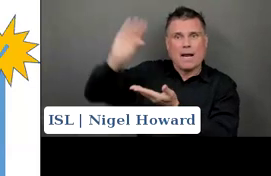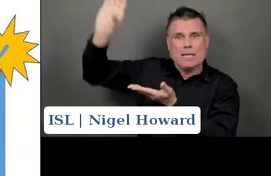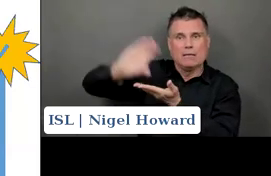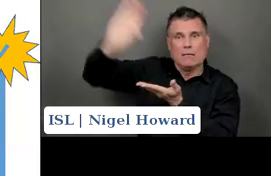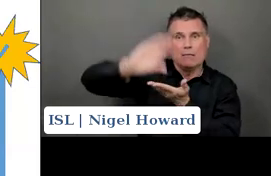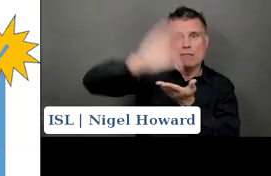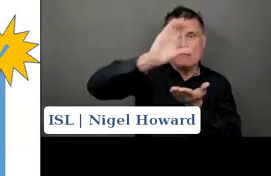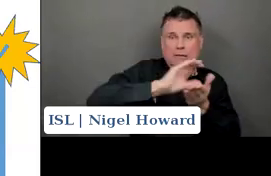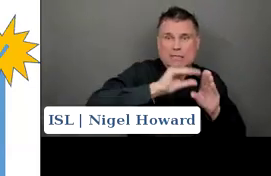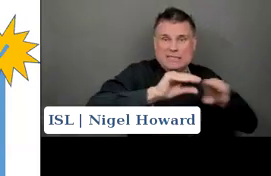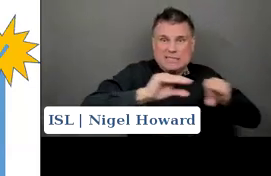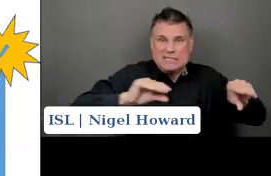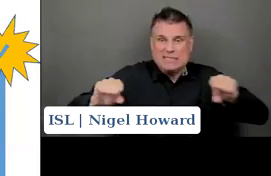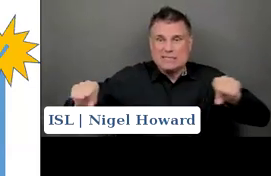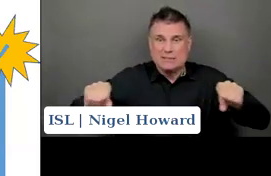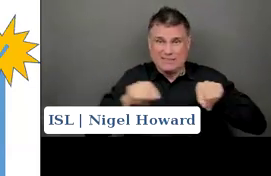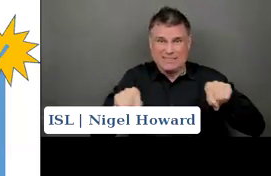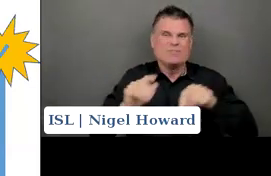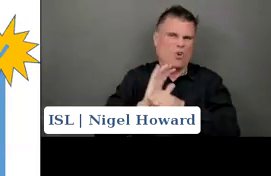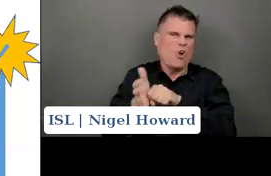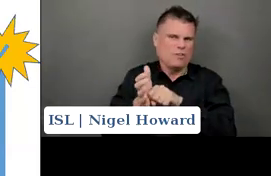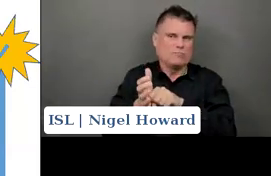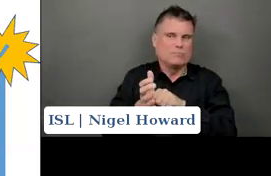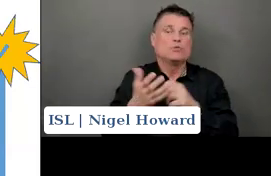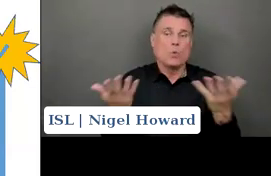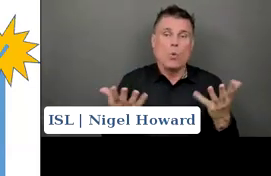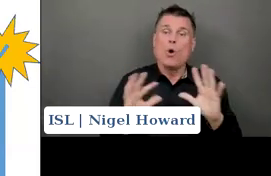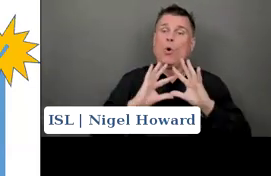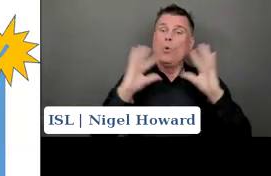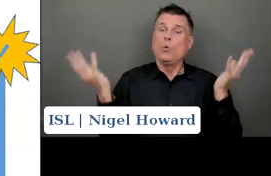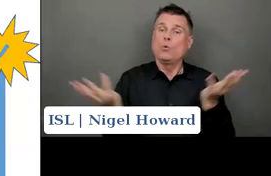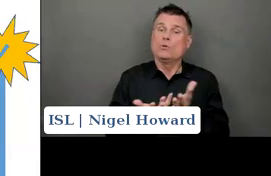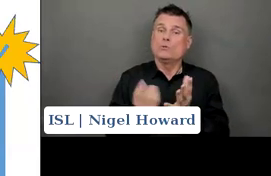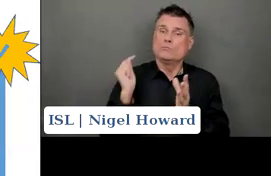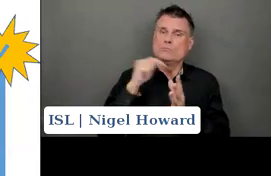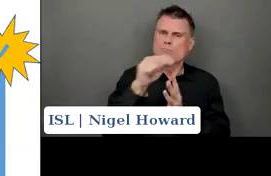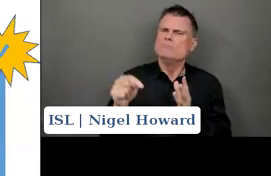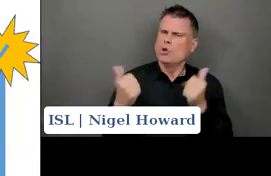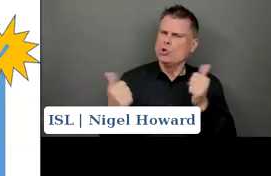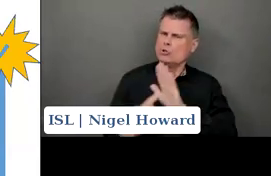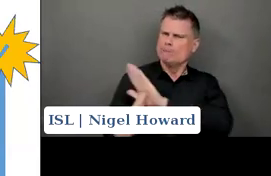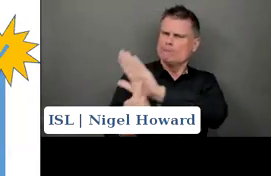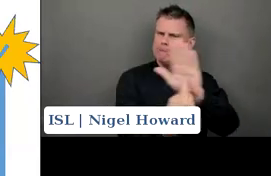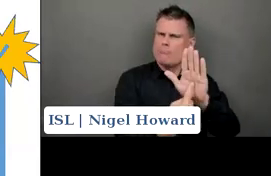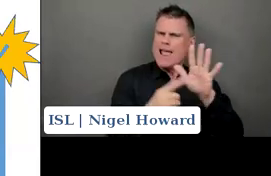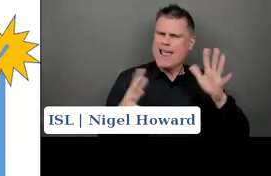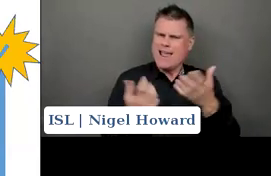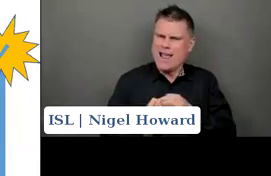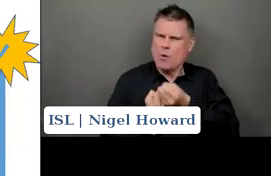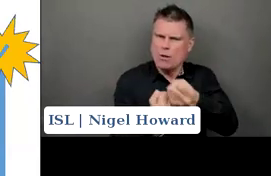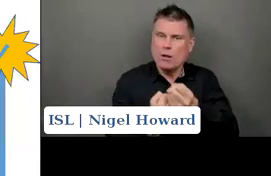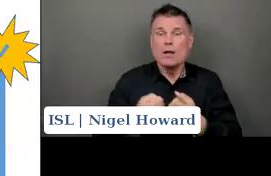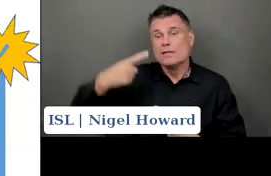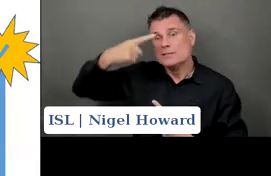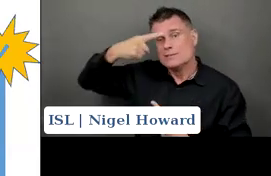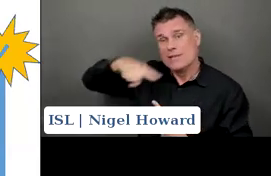including in Asia and Africa. We have some personal assistance schemes such as in Thailand and Uruguay, and we'll hear much